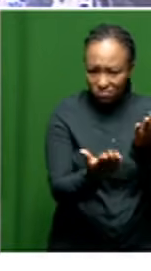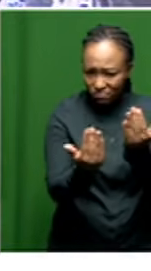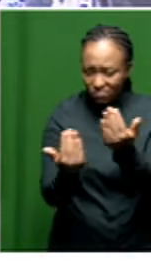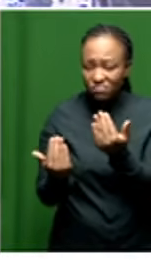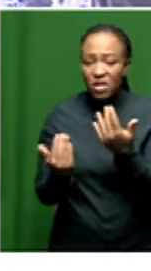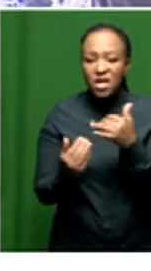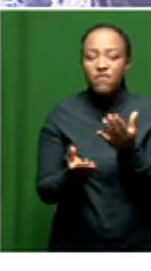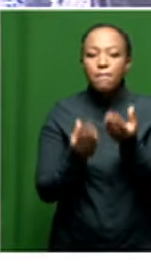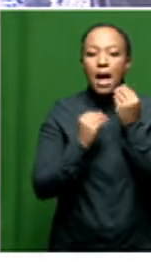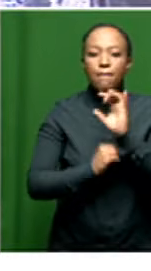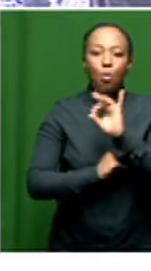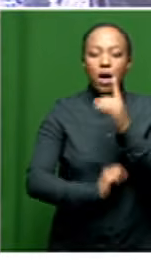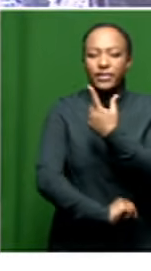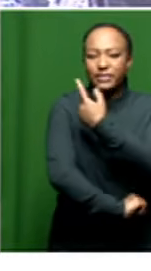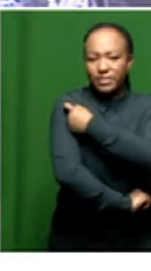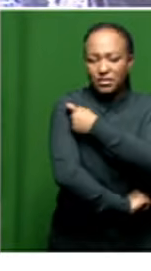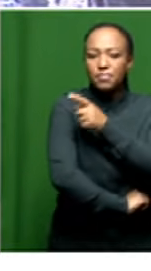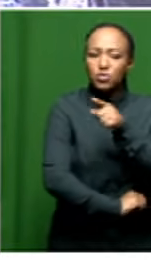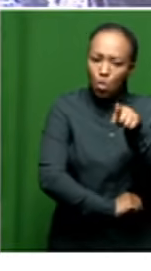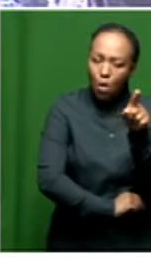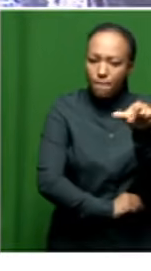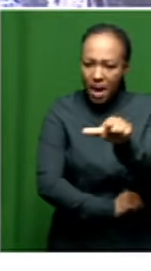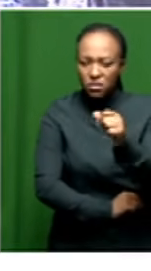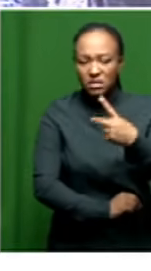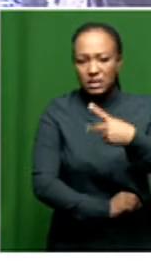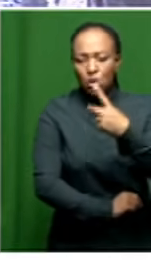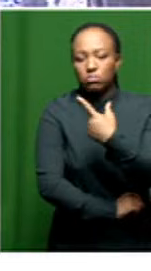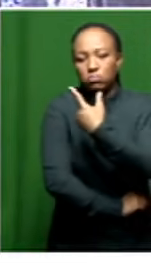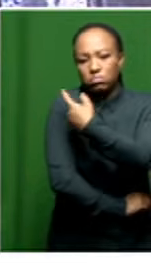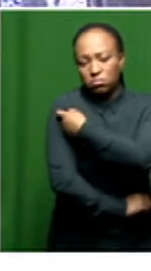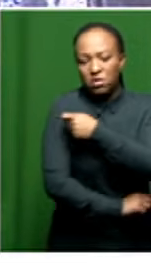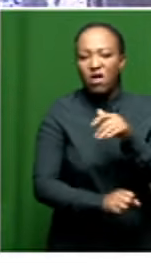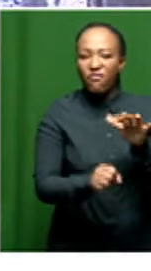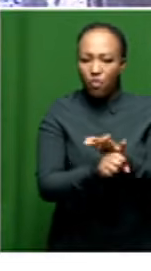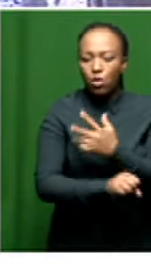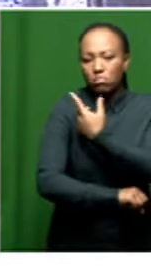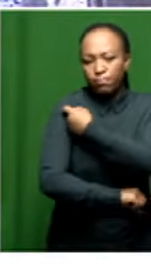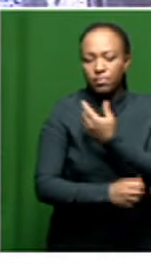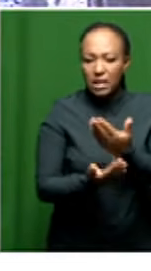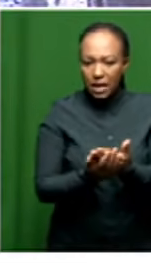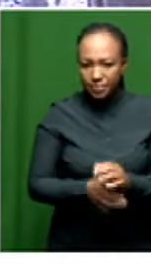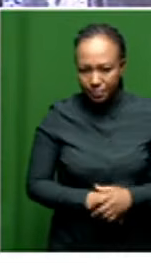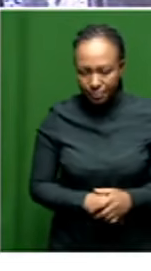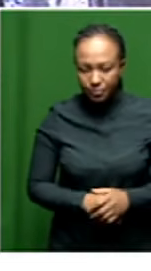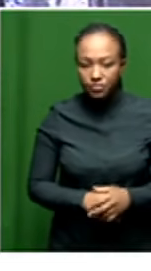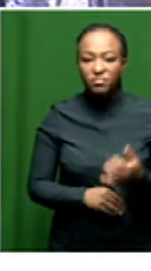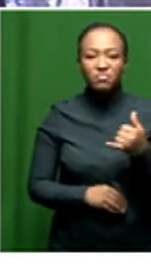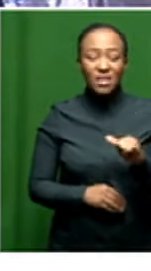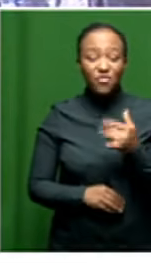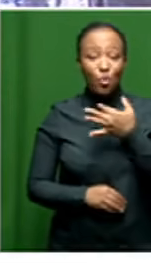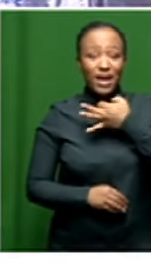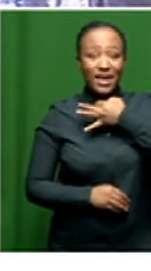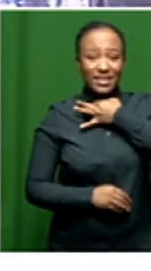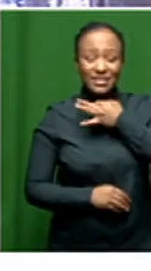received one dose to go and get their second dose, that they get fully vaccinated. Those that are at most risk,